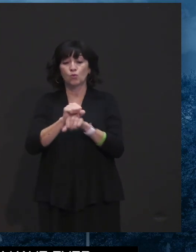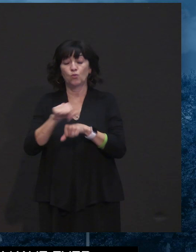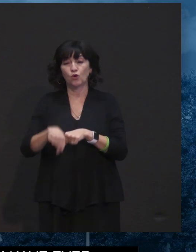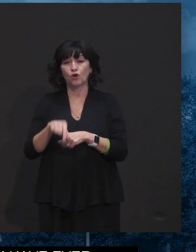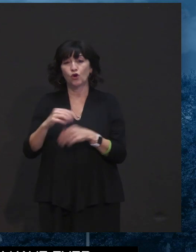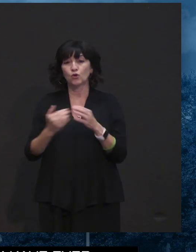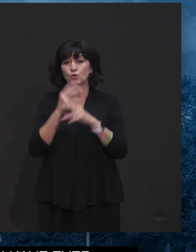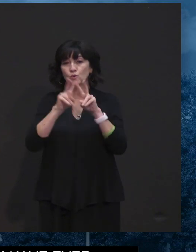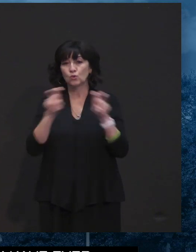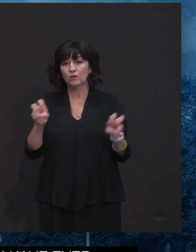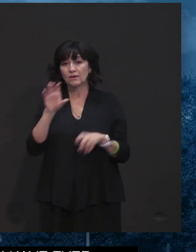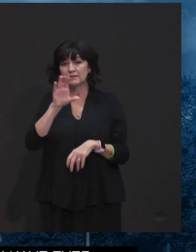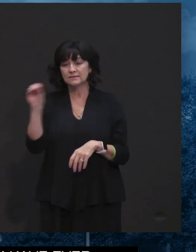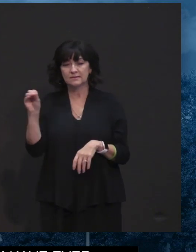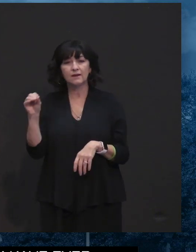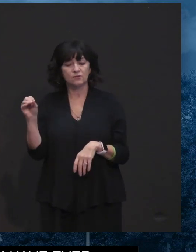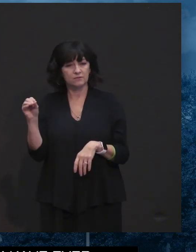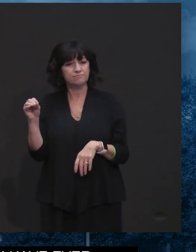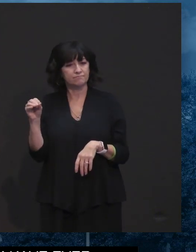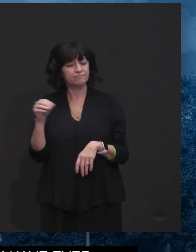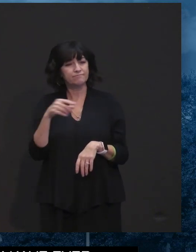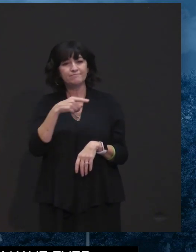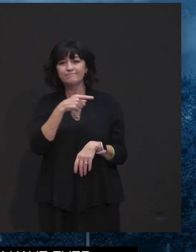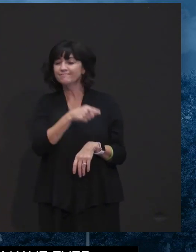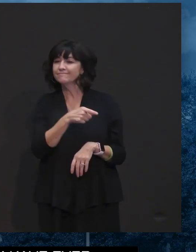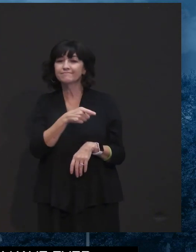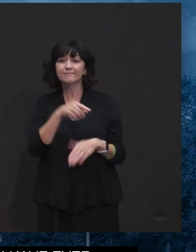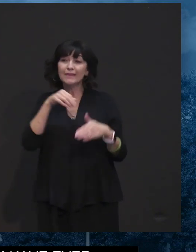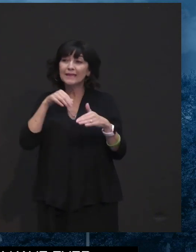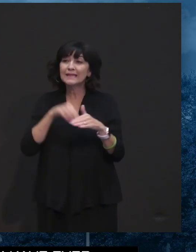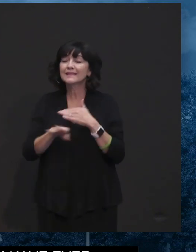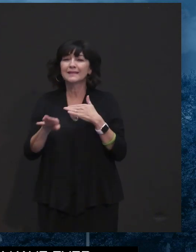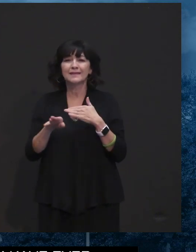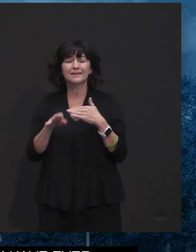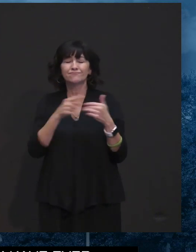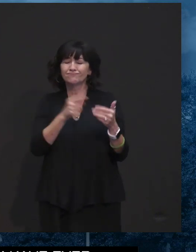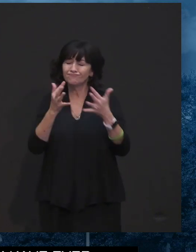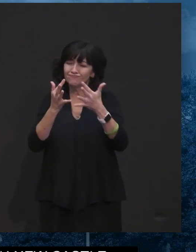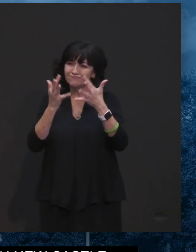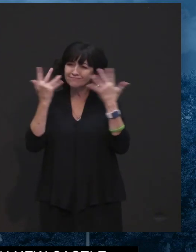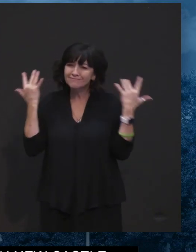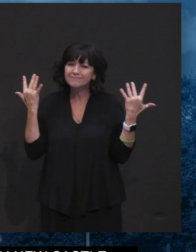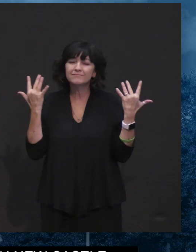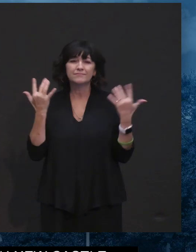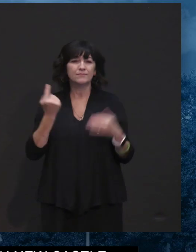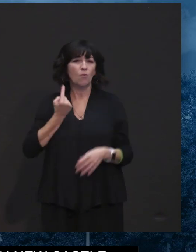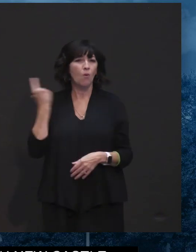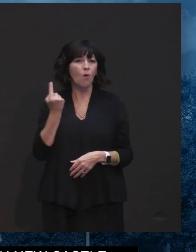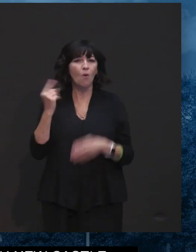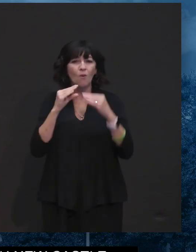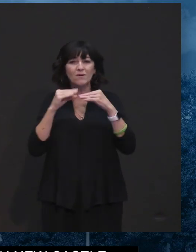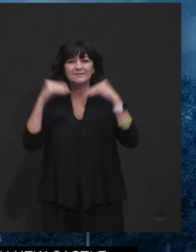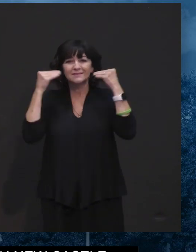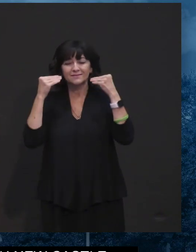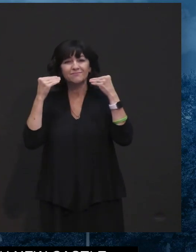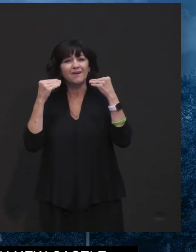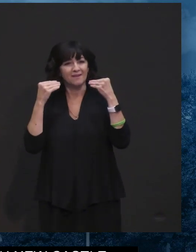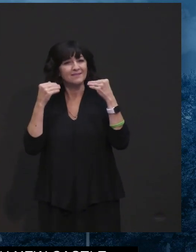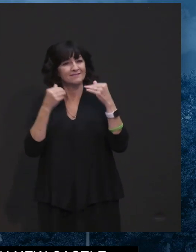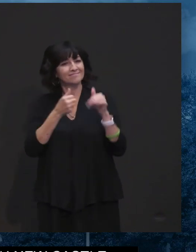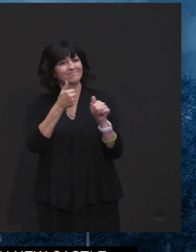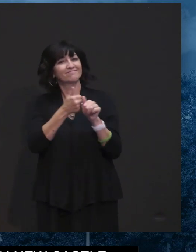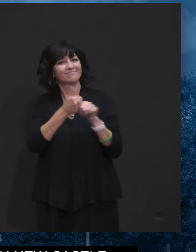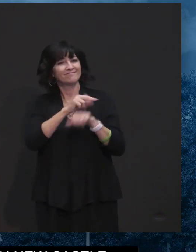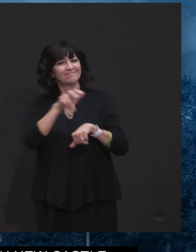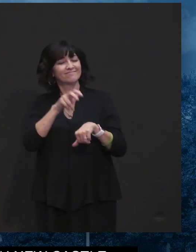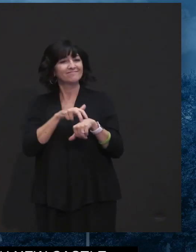Dennis Greenhouse then. And she lit up every room. She always had a smile. She always had that Irish twinkle in her eyes,